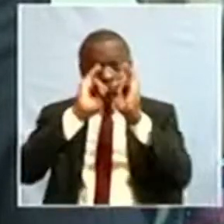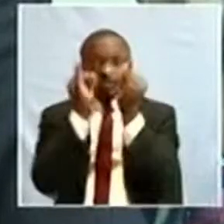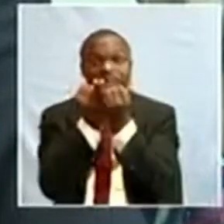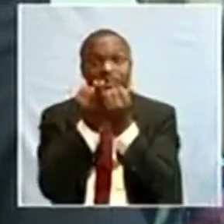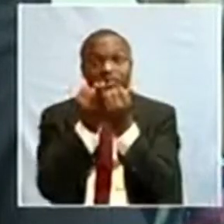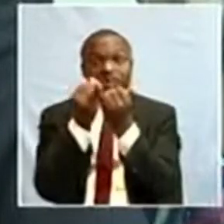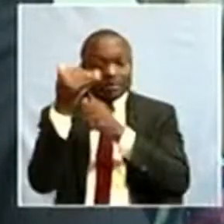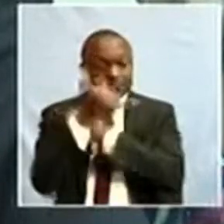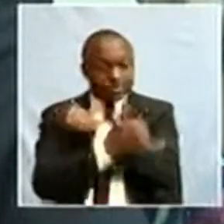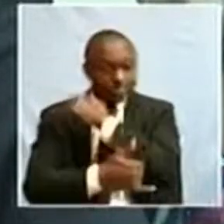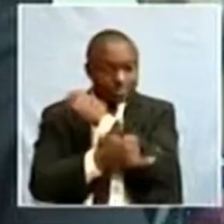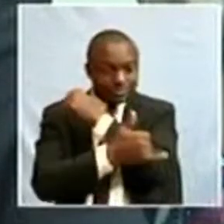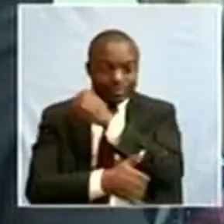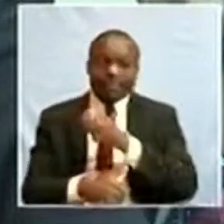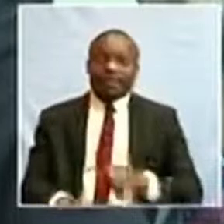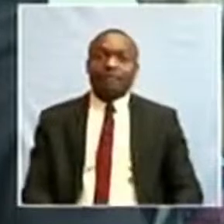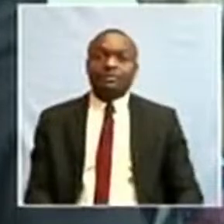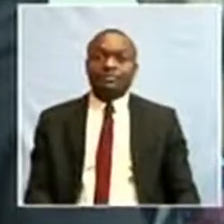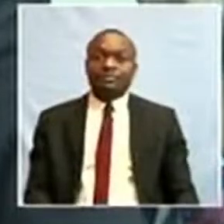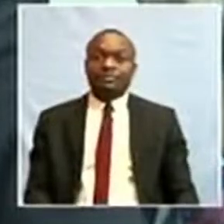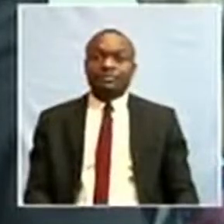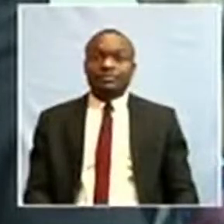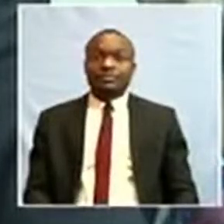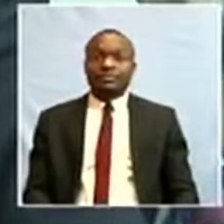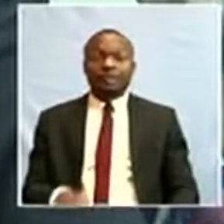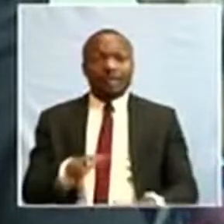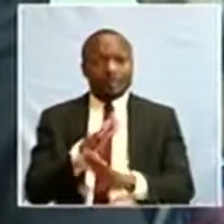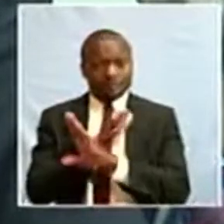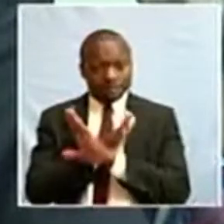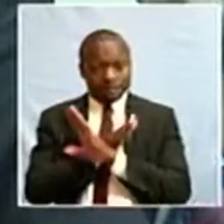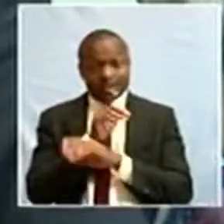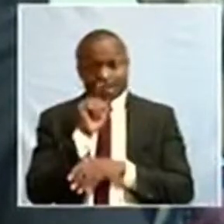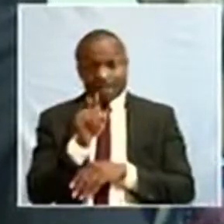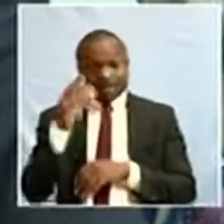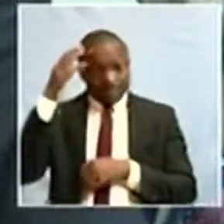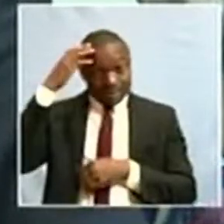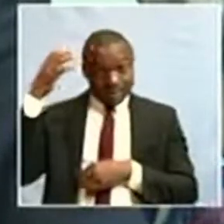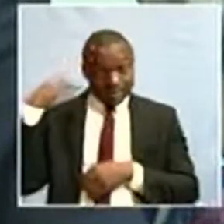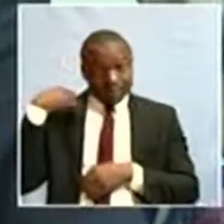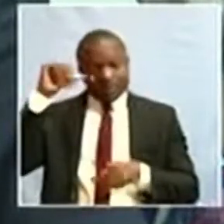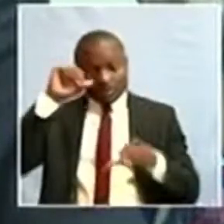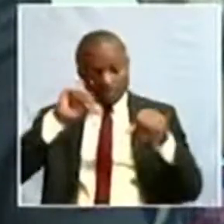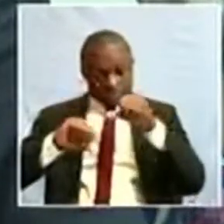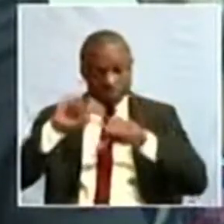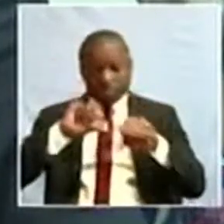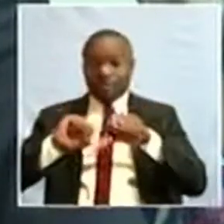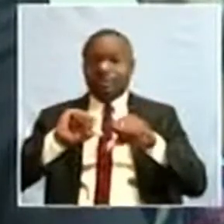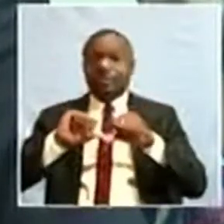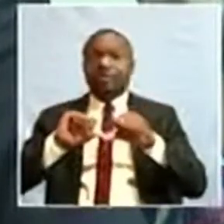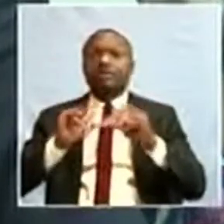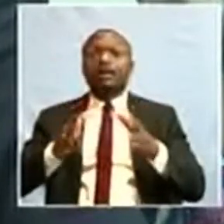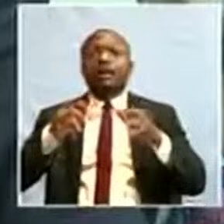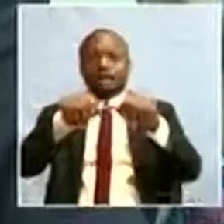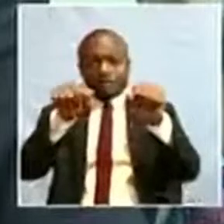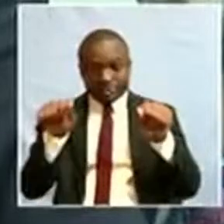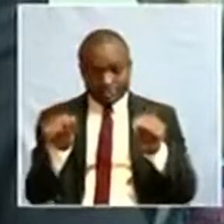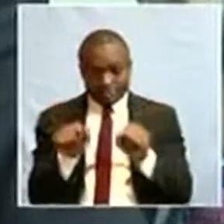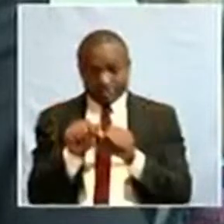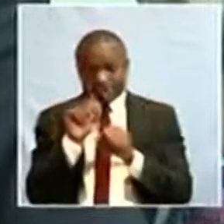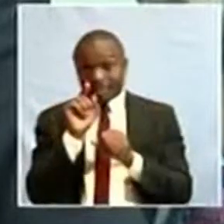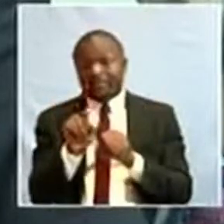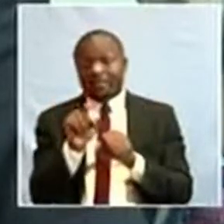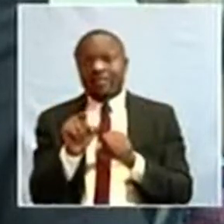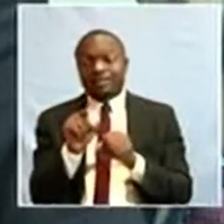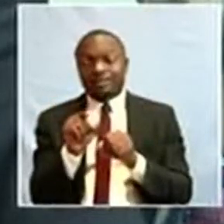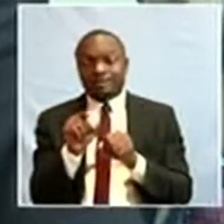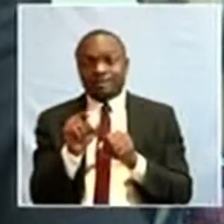country. So within the context of Zambia, that will be the Office of the Auditor General. That's the main audit